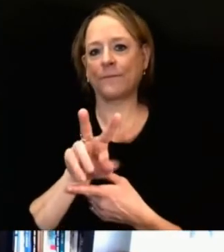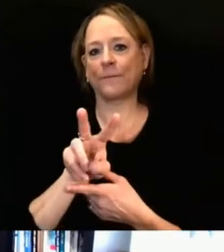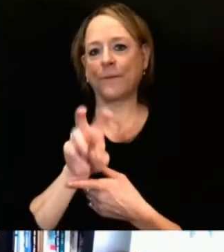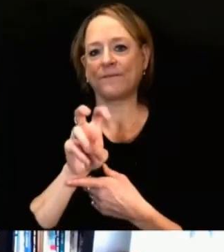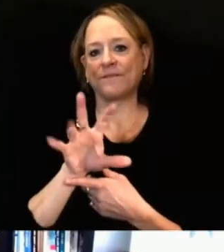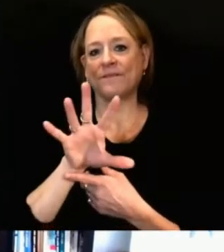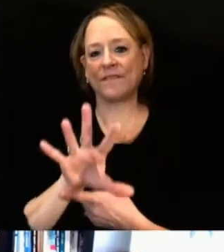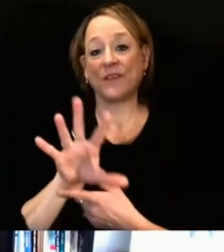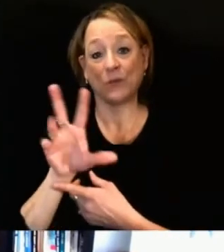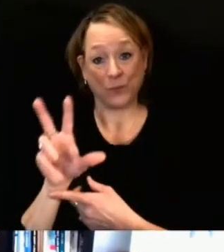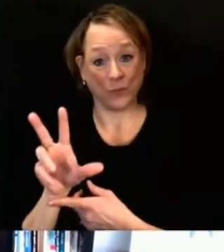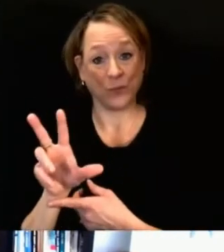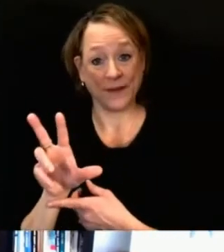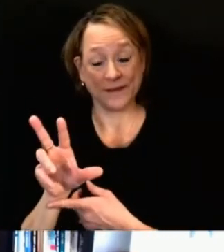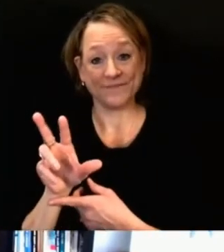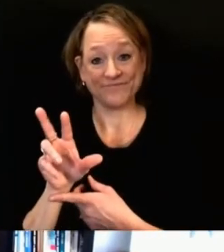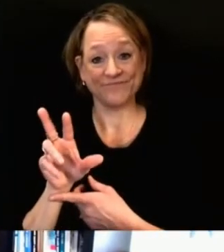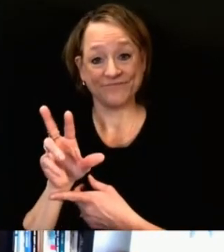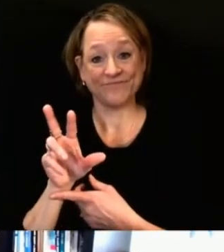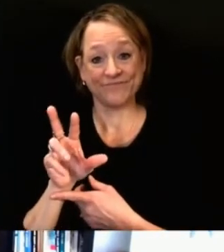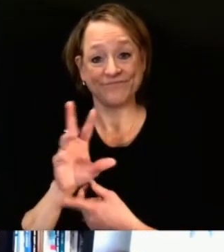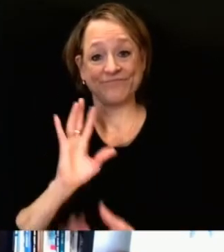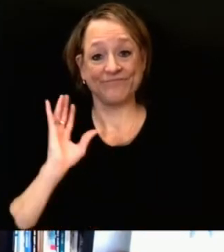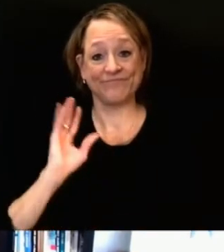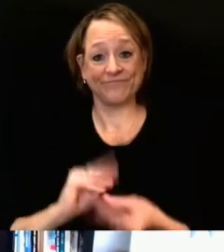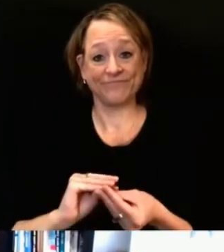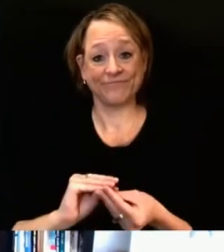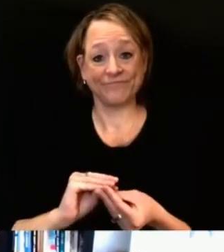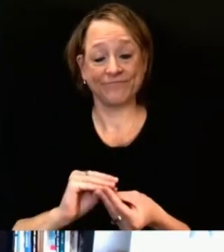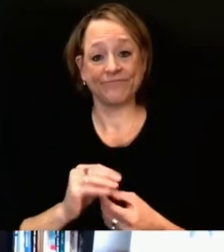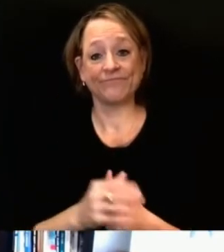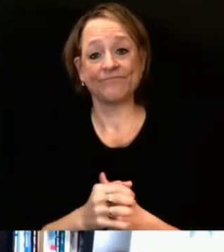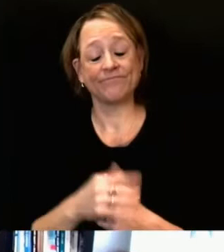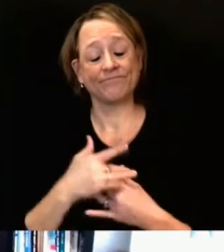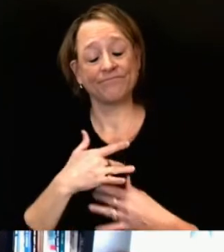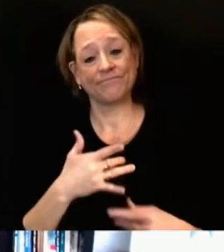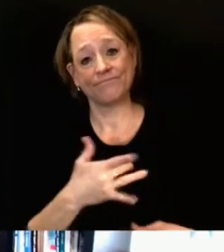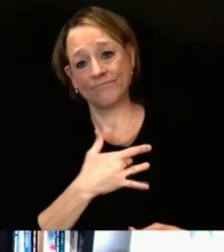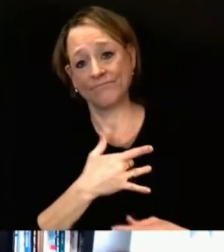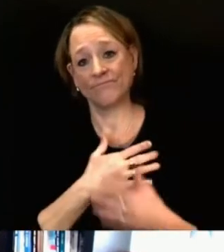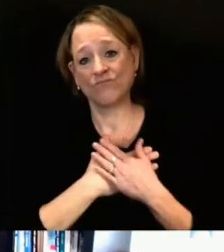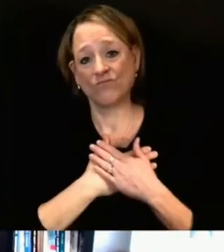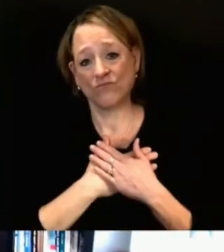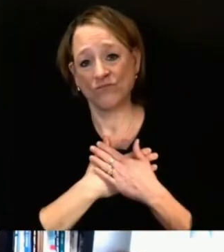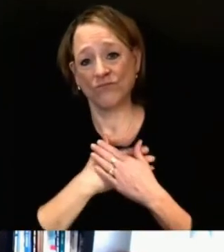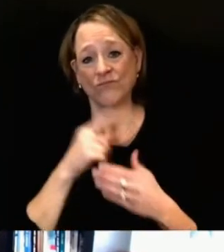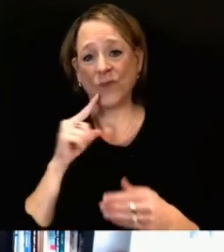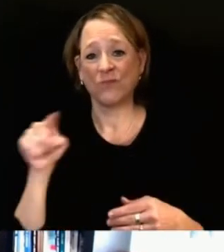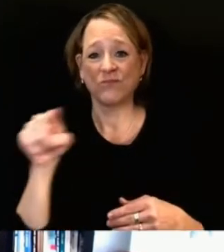10,253. Our thoughts continue to go out to the families and friends who have lost someone to this pandemic.